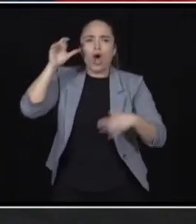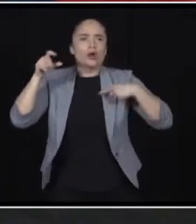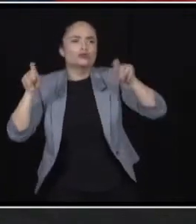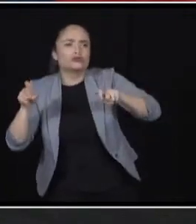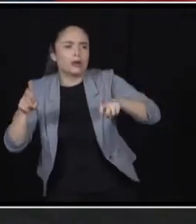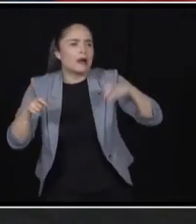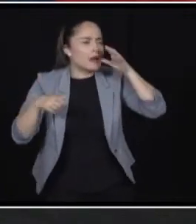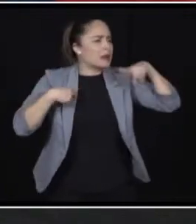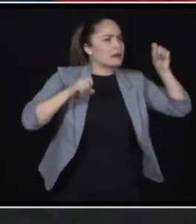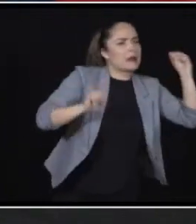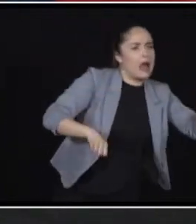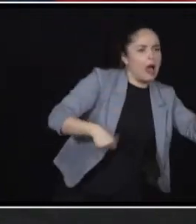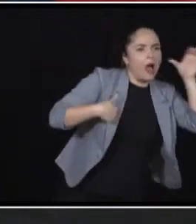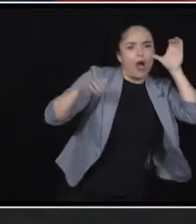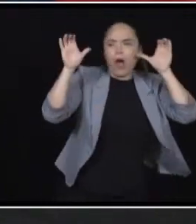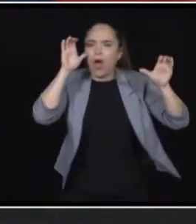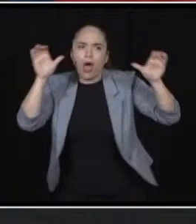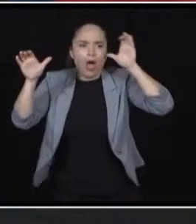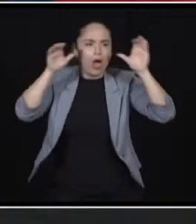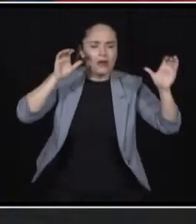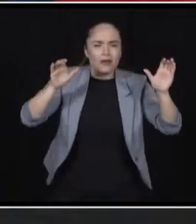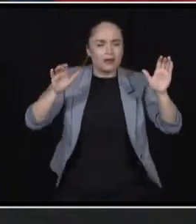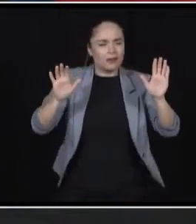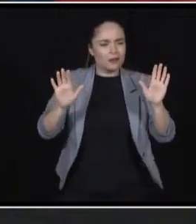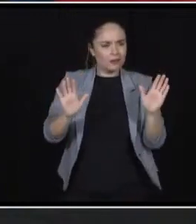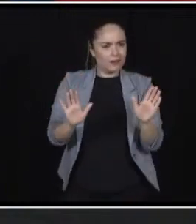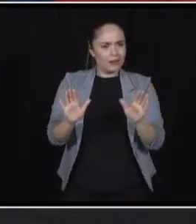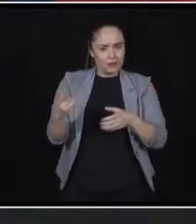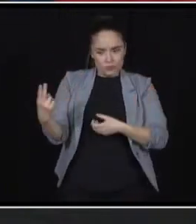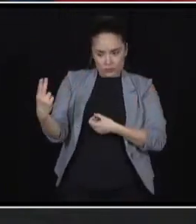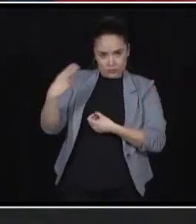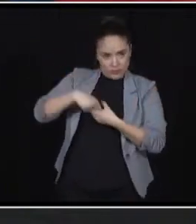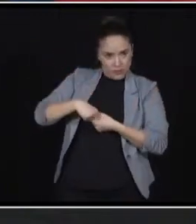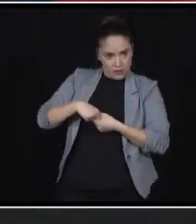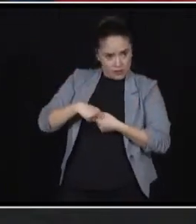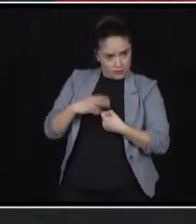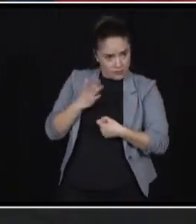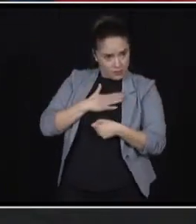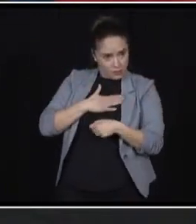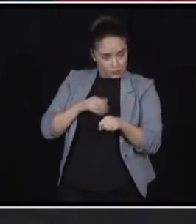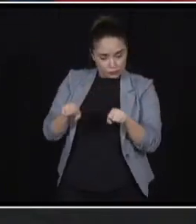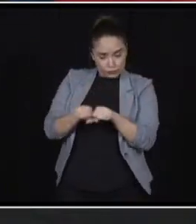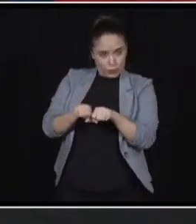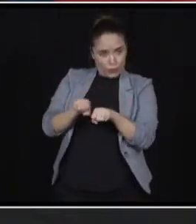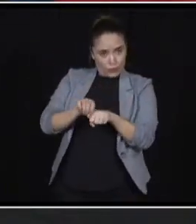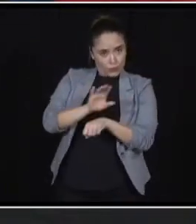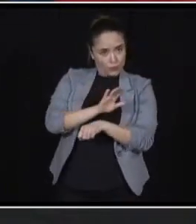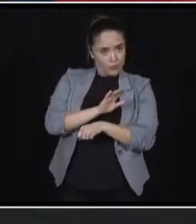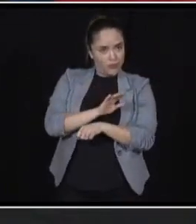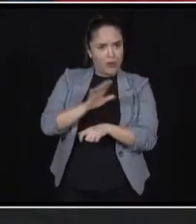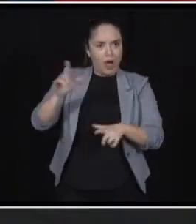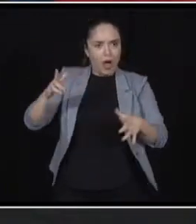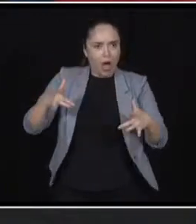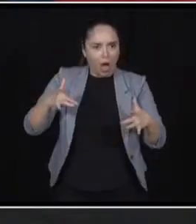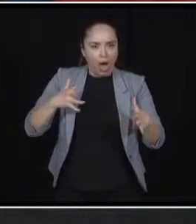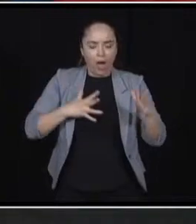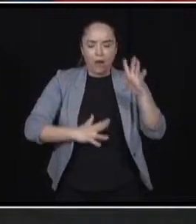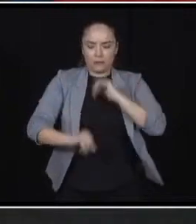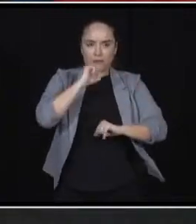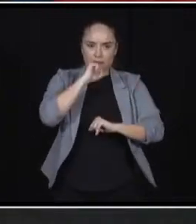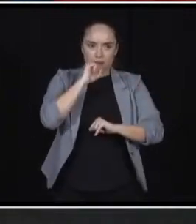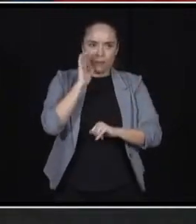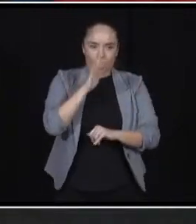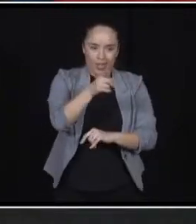shoes, and then you'll find out, you'll wake up real quick like you got hit over the head with a sledgehammer when you're on the call till midnight every single